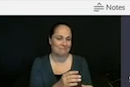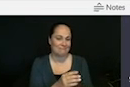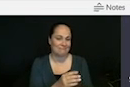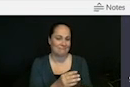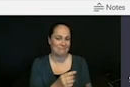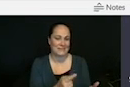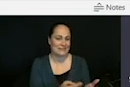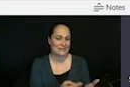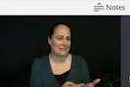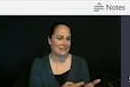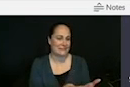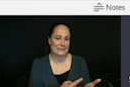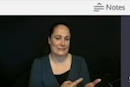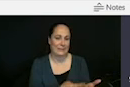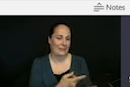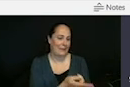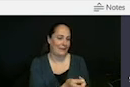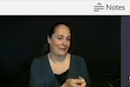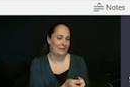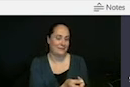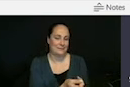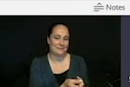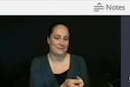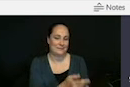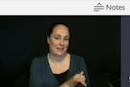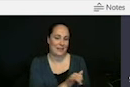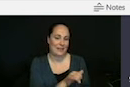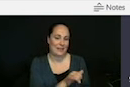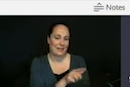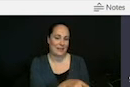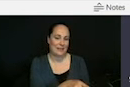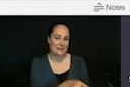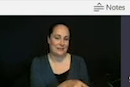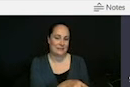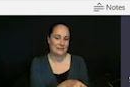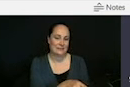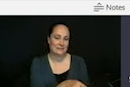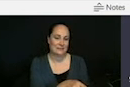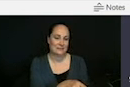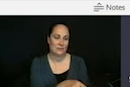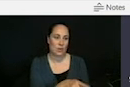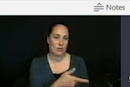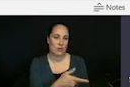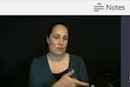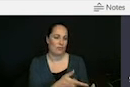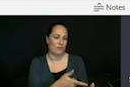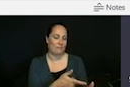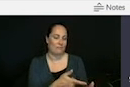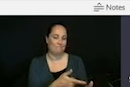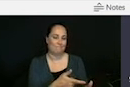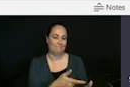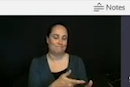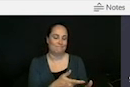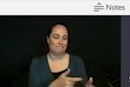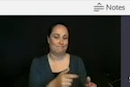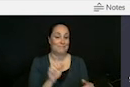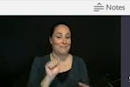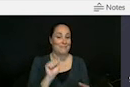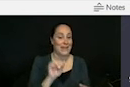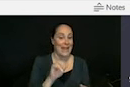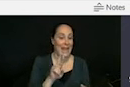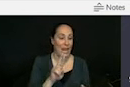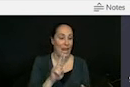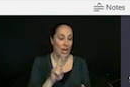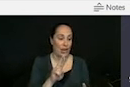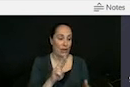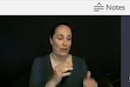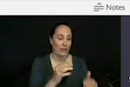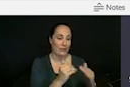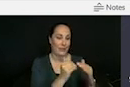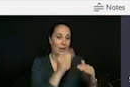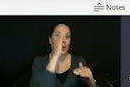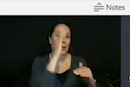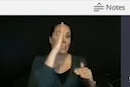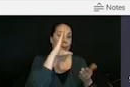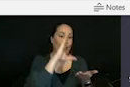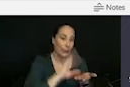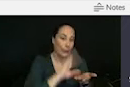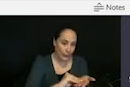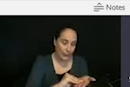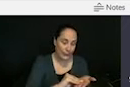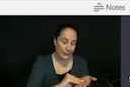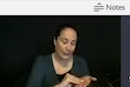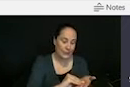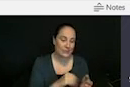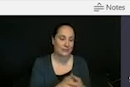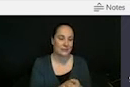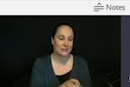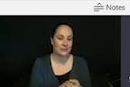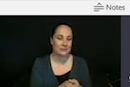since we're applying a different amount of air, we're going to run out of air faster. So the amount of air we can apply per unit of time